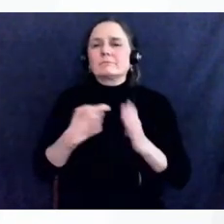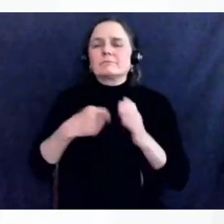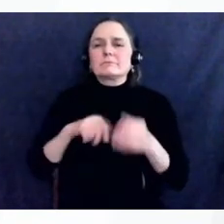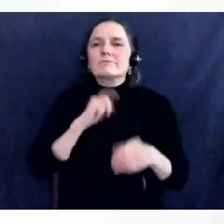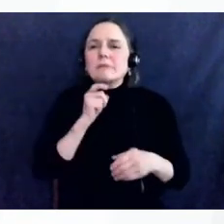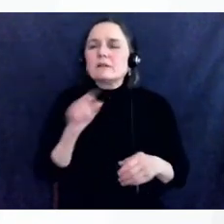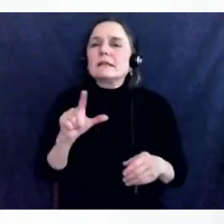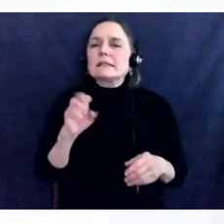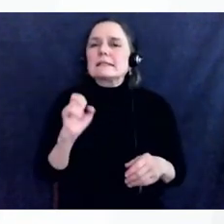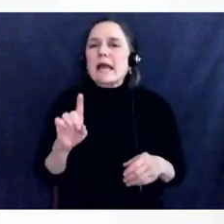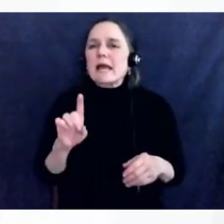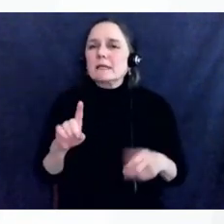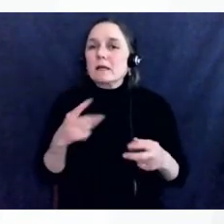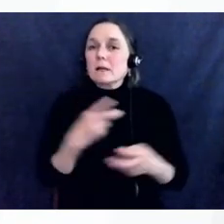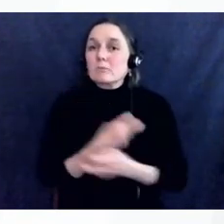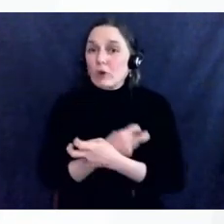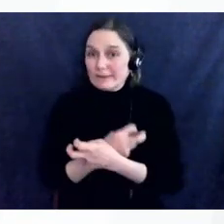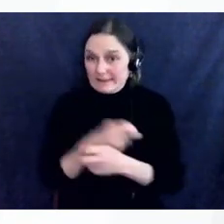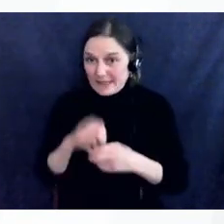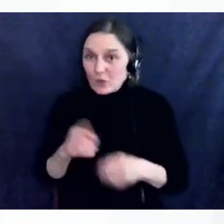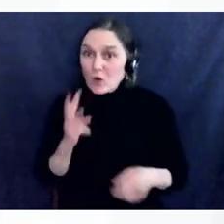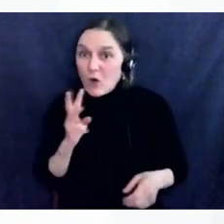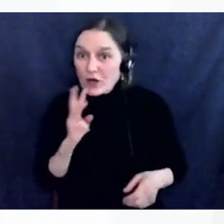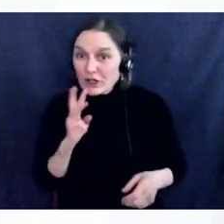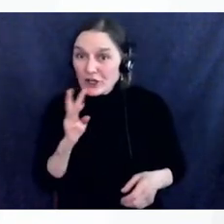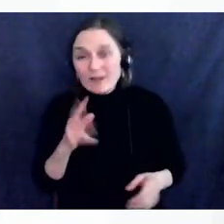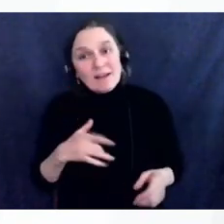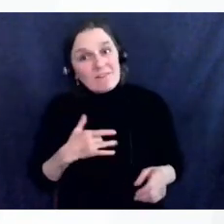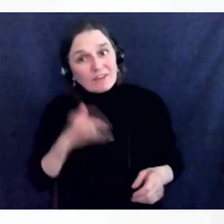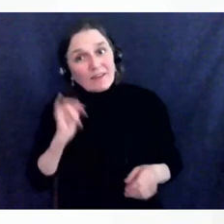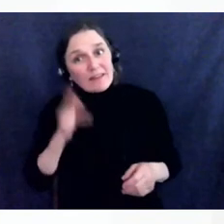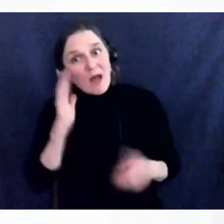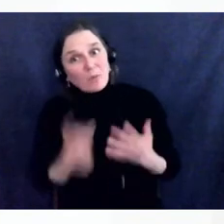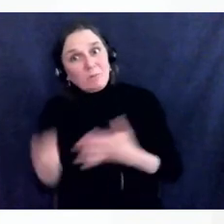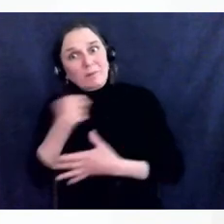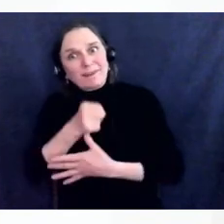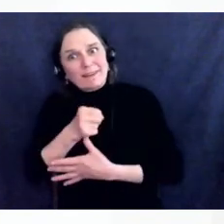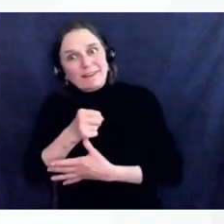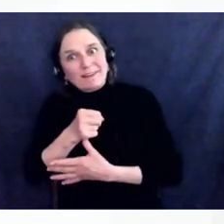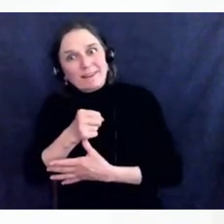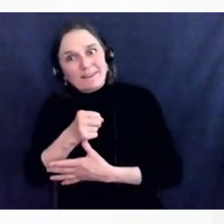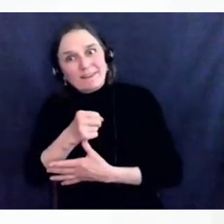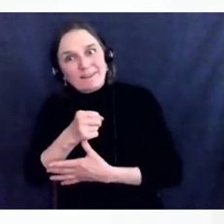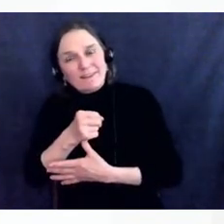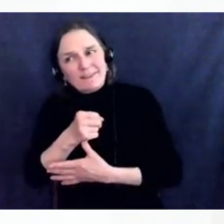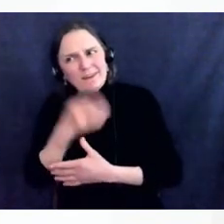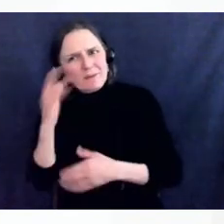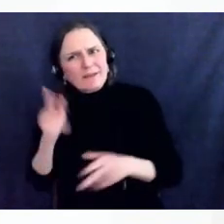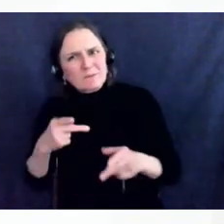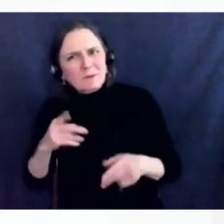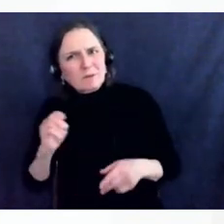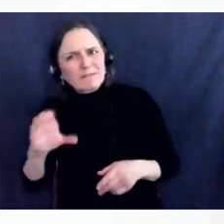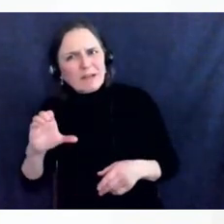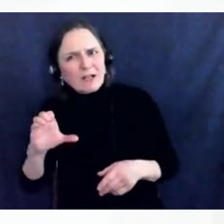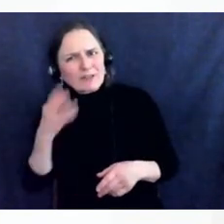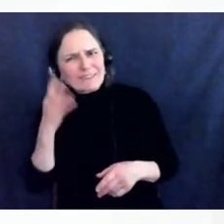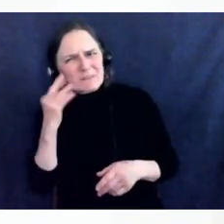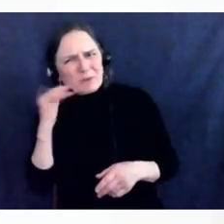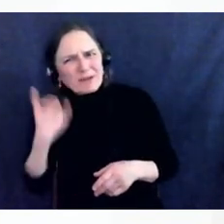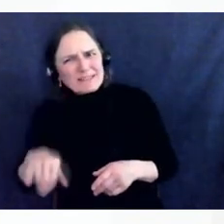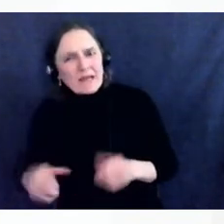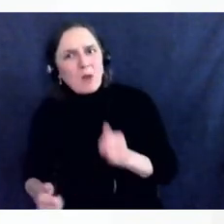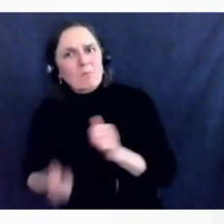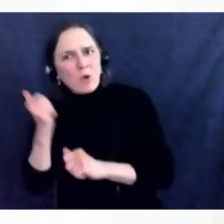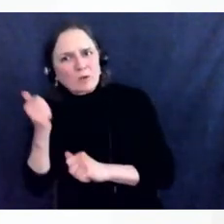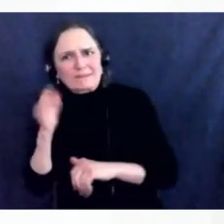This year, no Nobel Prizes went to BIPOC scientists, although two chemistry prizes and one